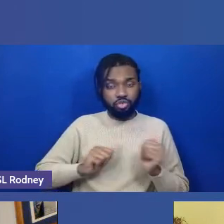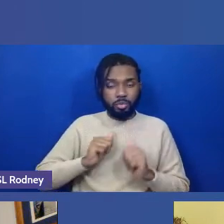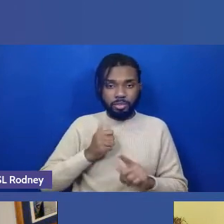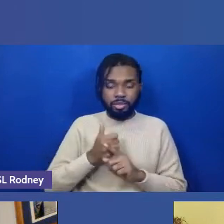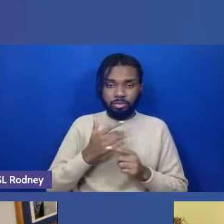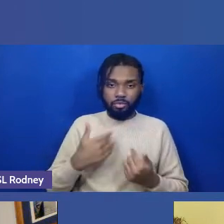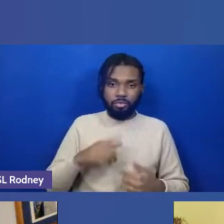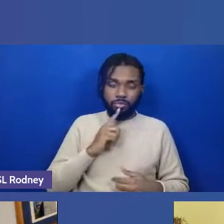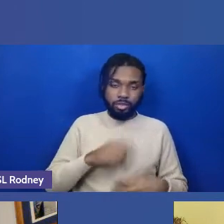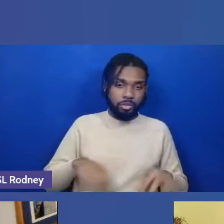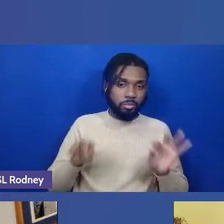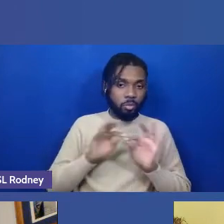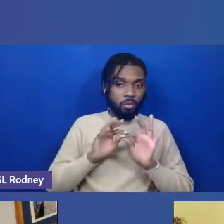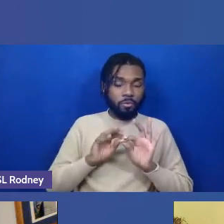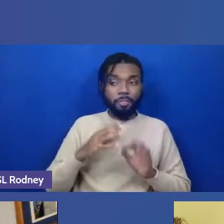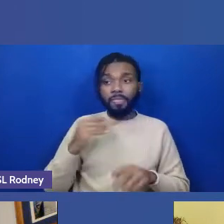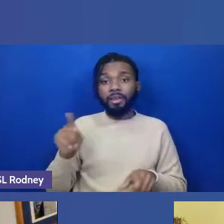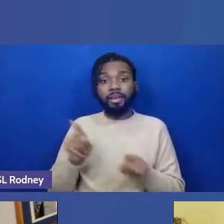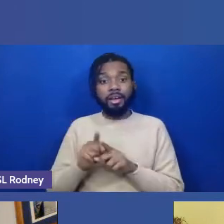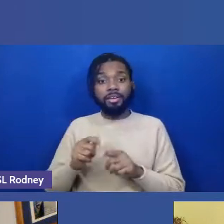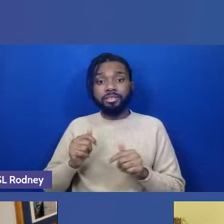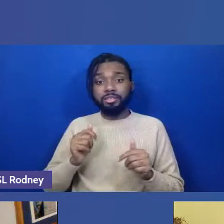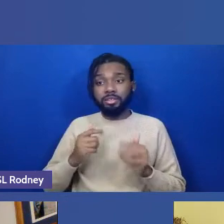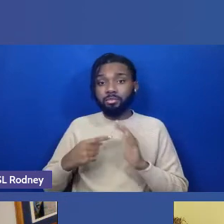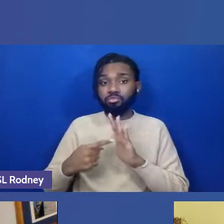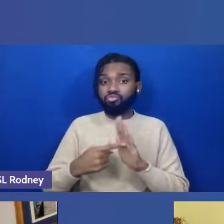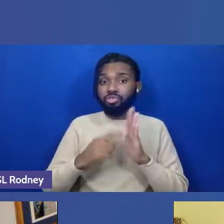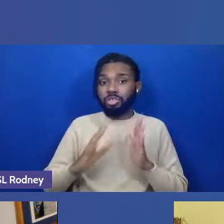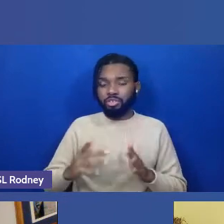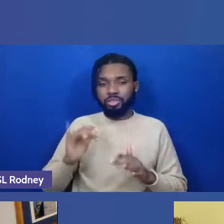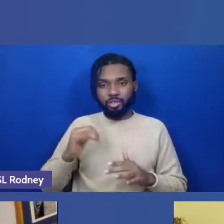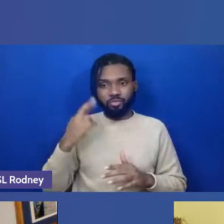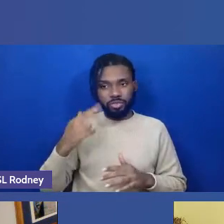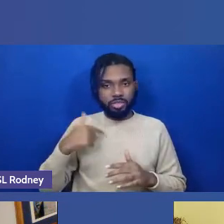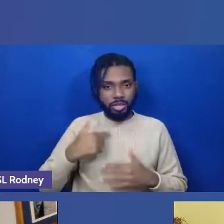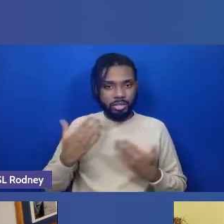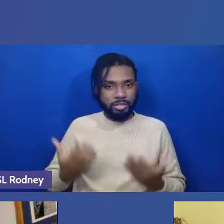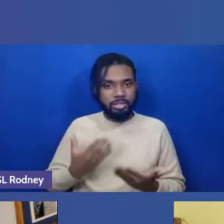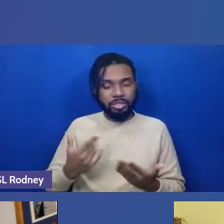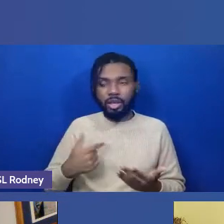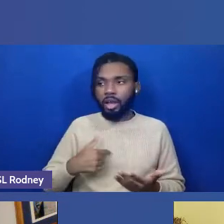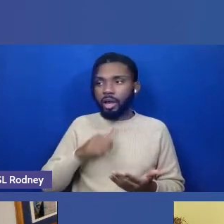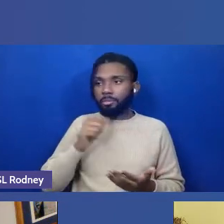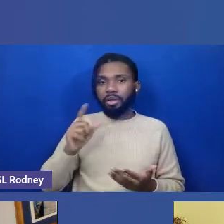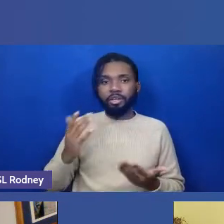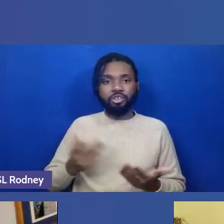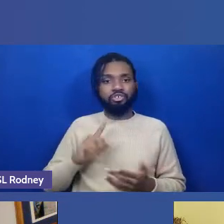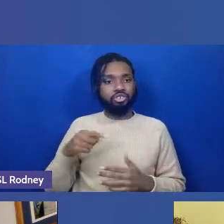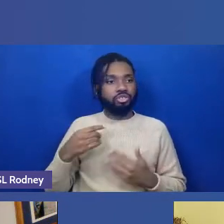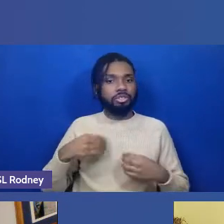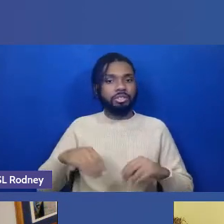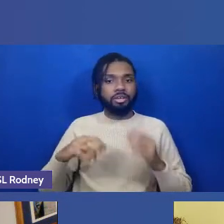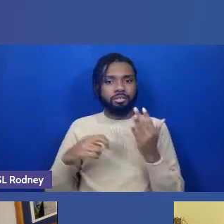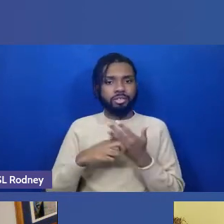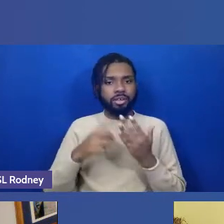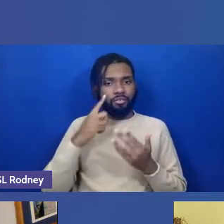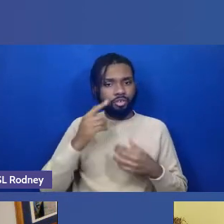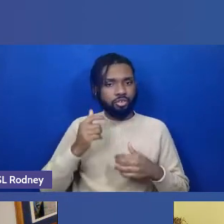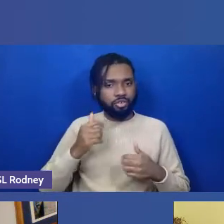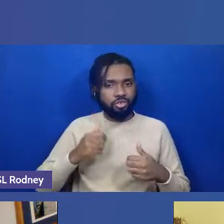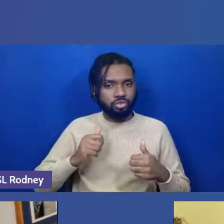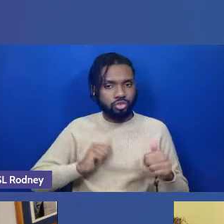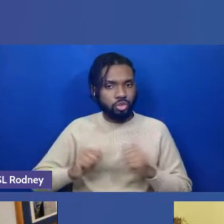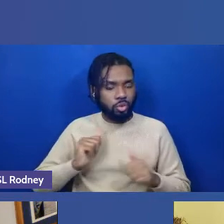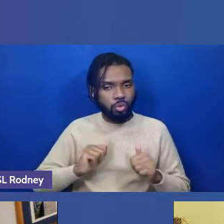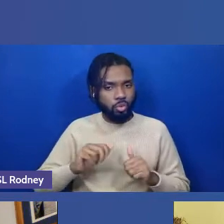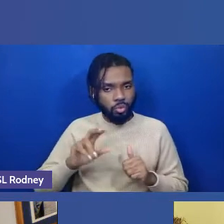a presenter, it's why I exist, actually. I don't exist to sell the ticket to the show. I exist to create